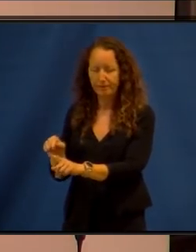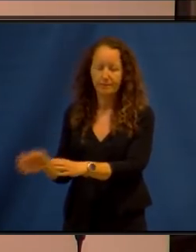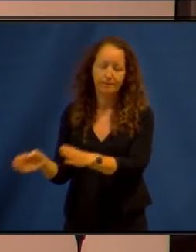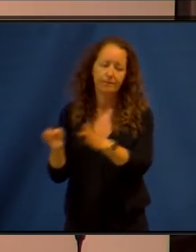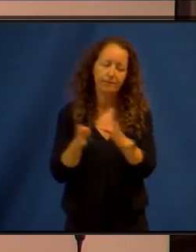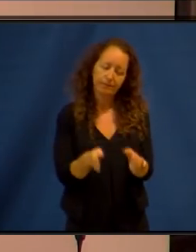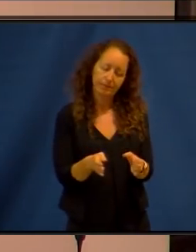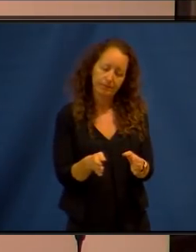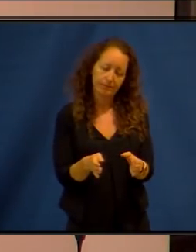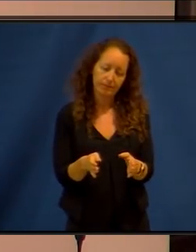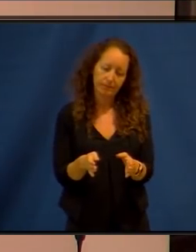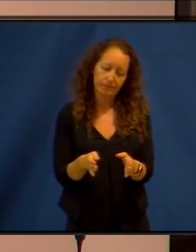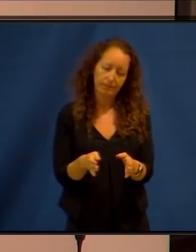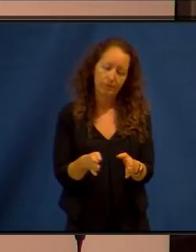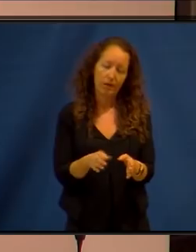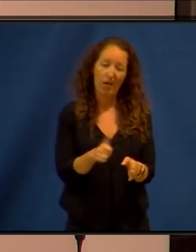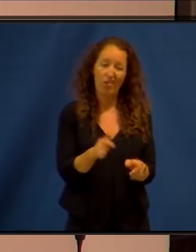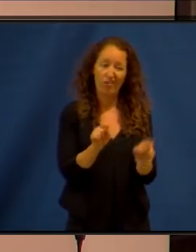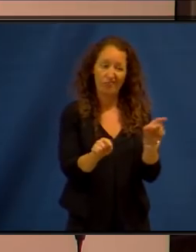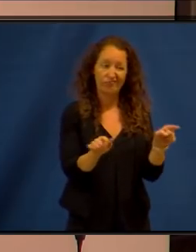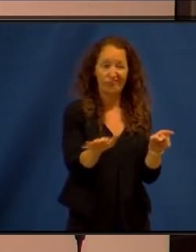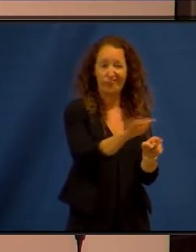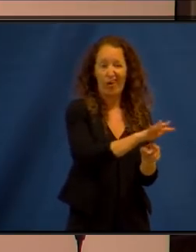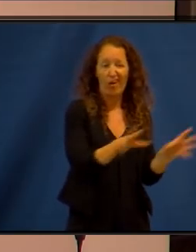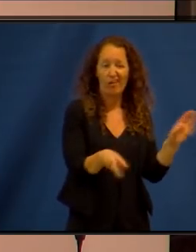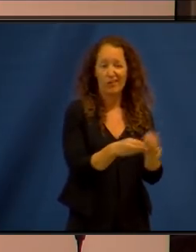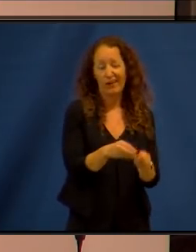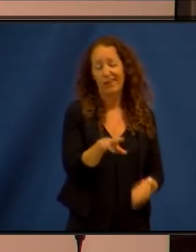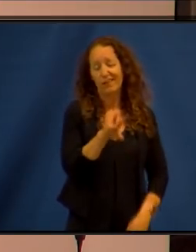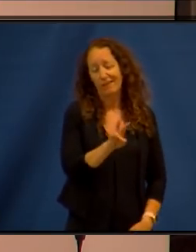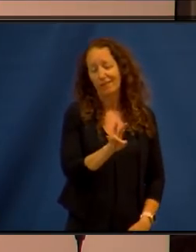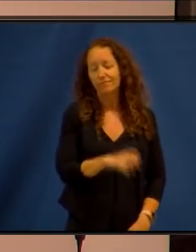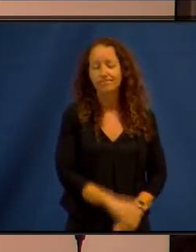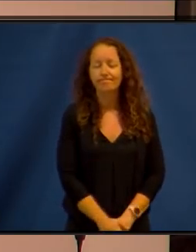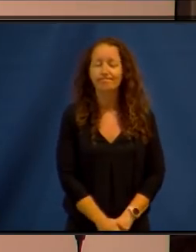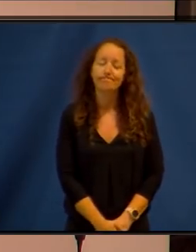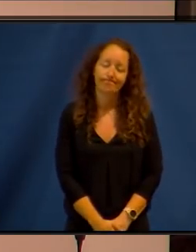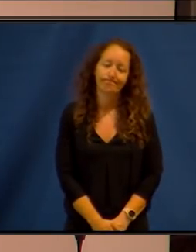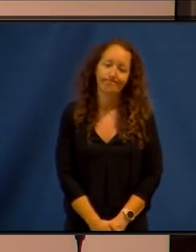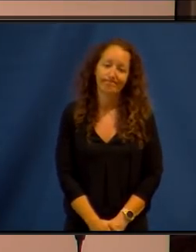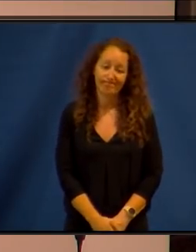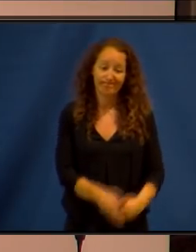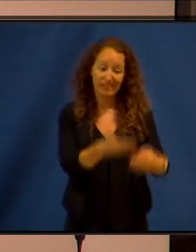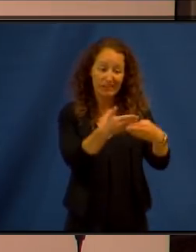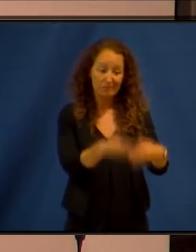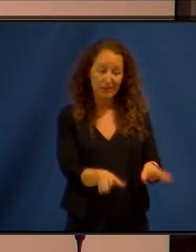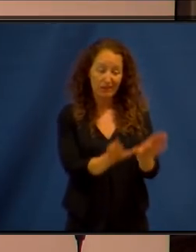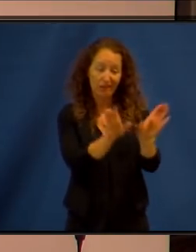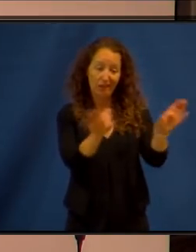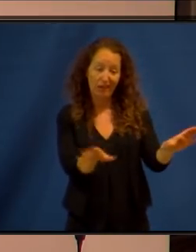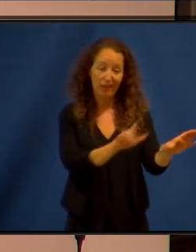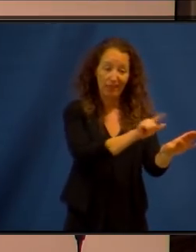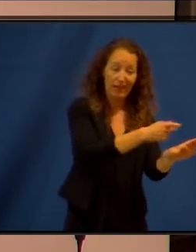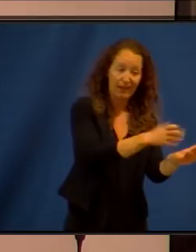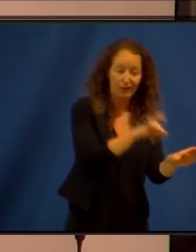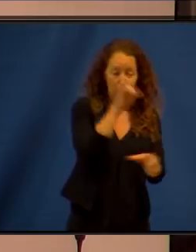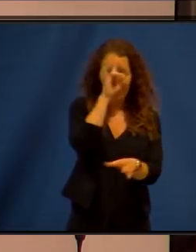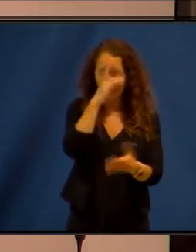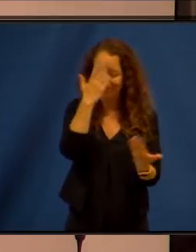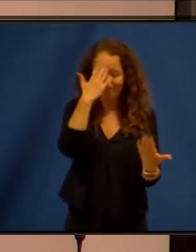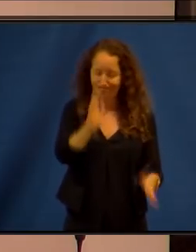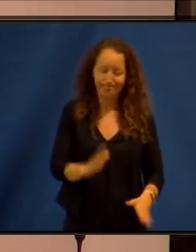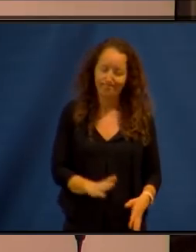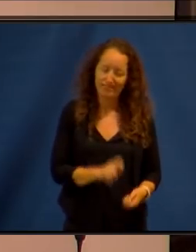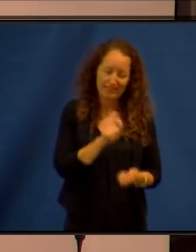7 in other communities. And I'm sorry, I can't break up the other two. I don't have the exact numbers and don't want to give